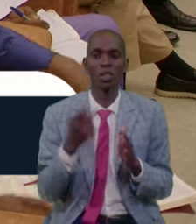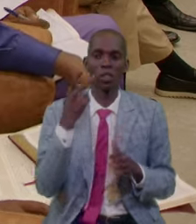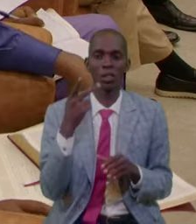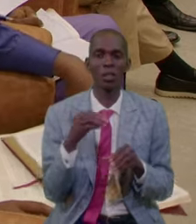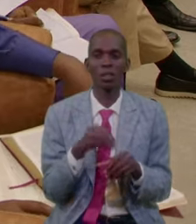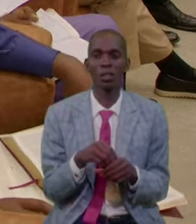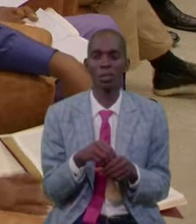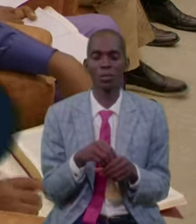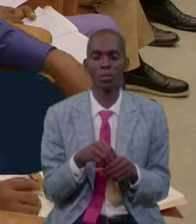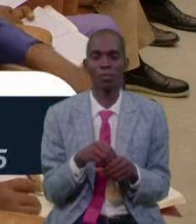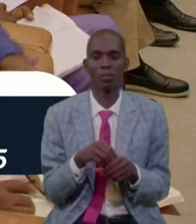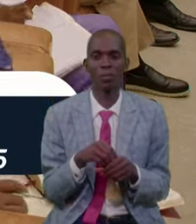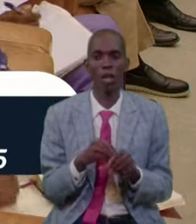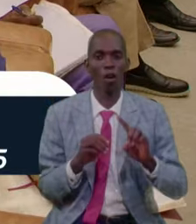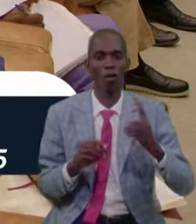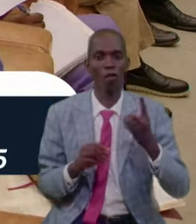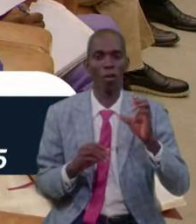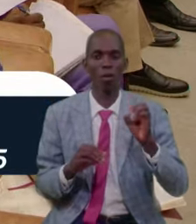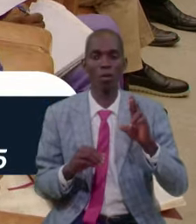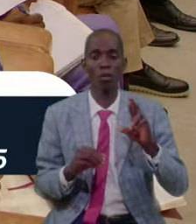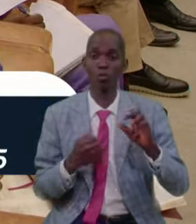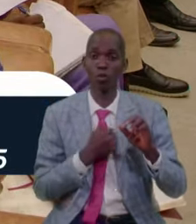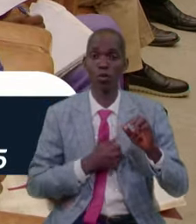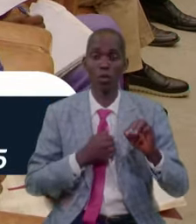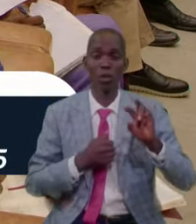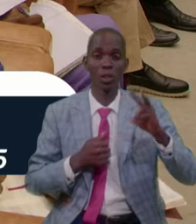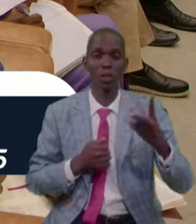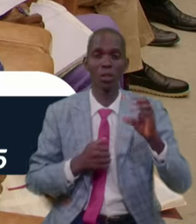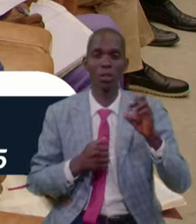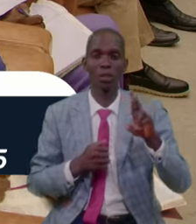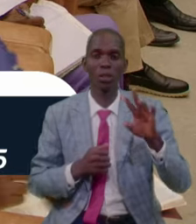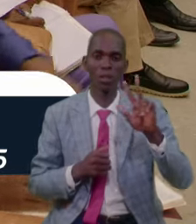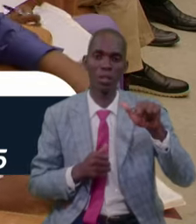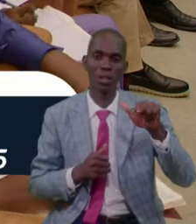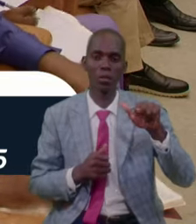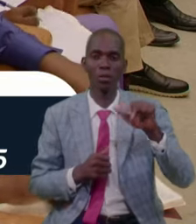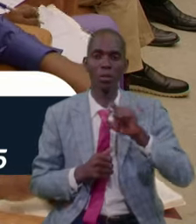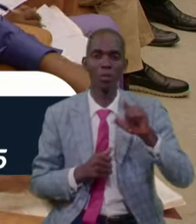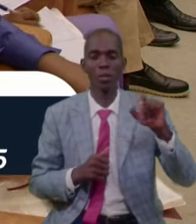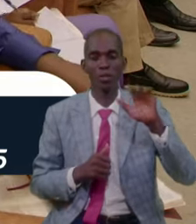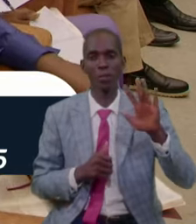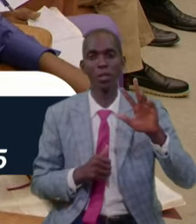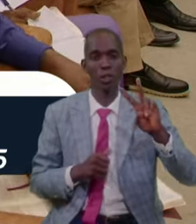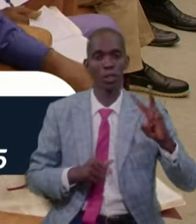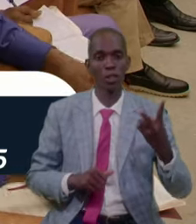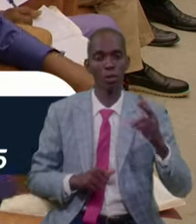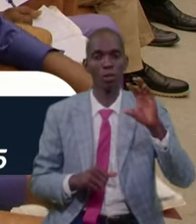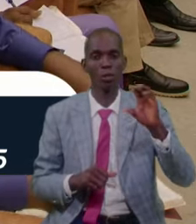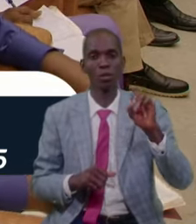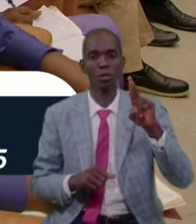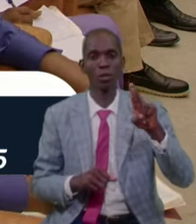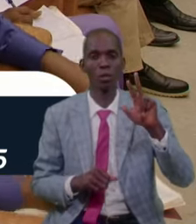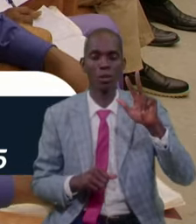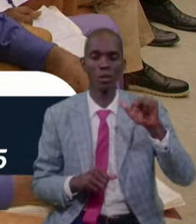in 1 Corinthians, 2 Corinthians chapter 13, verse 5. 2 Corinthians